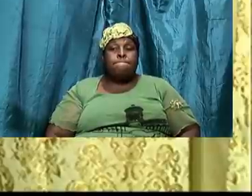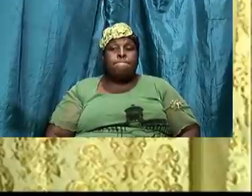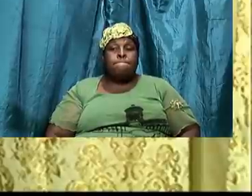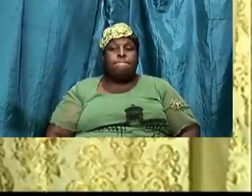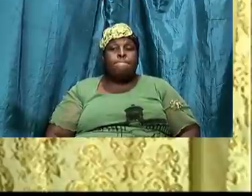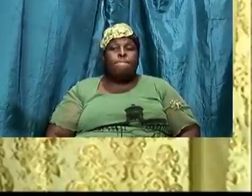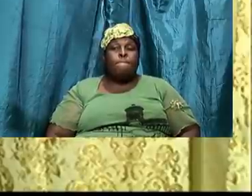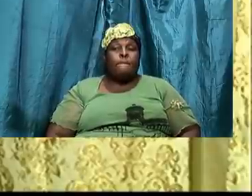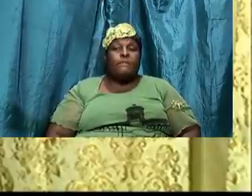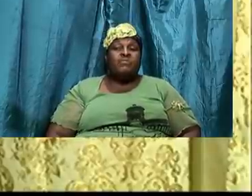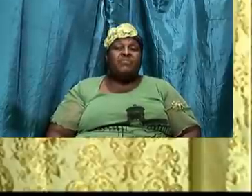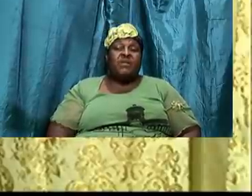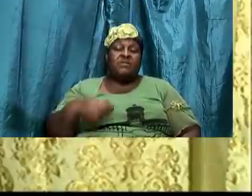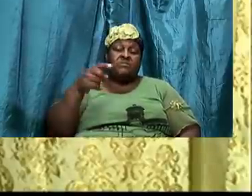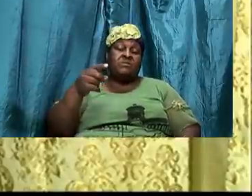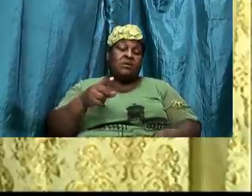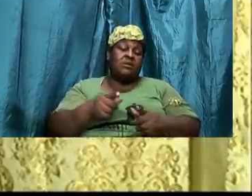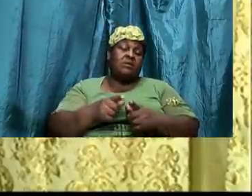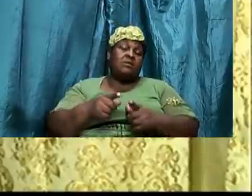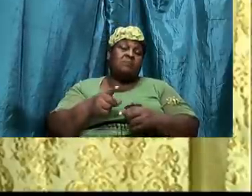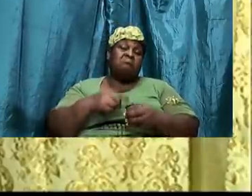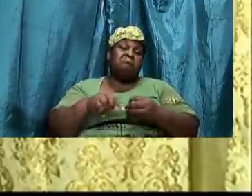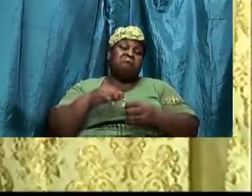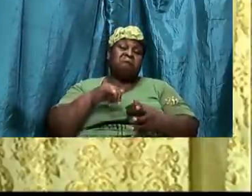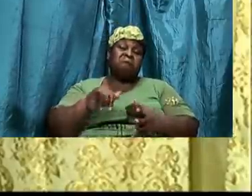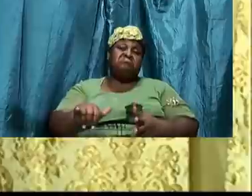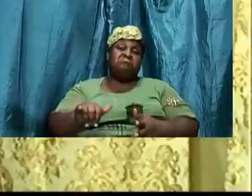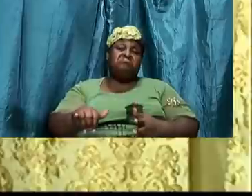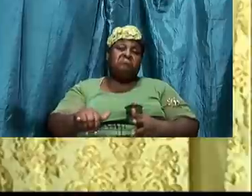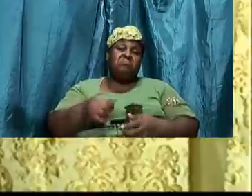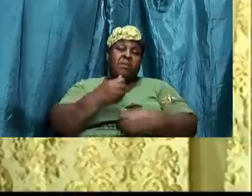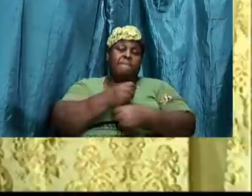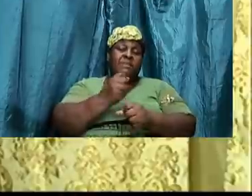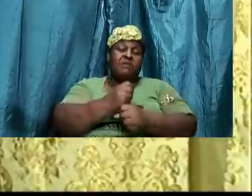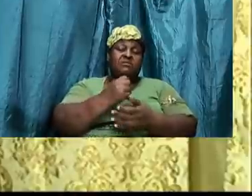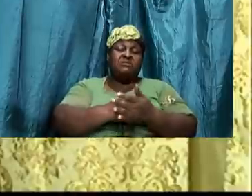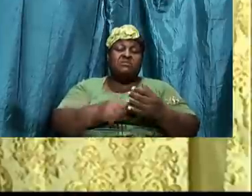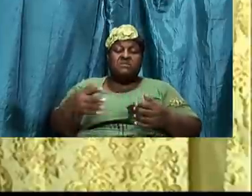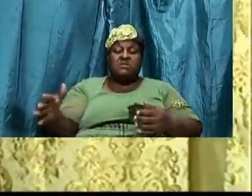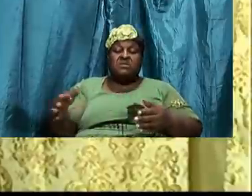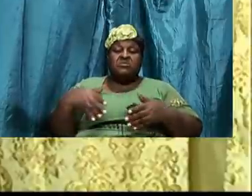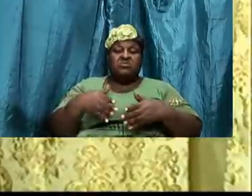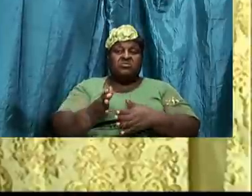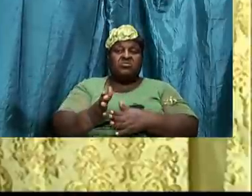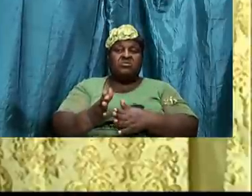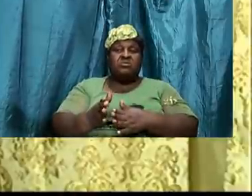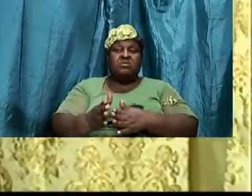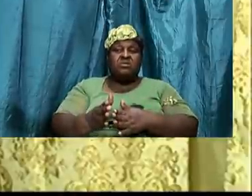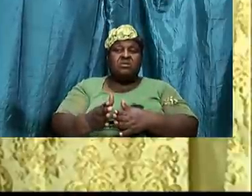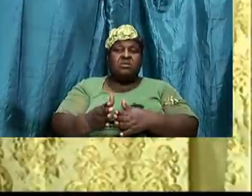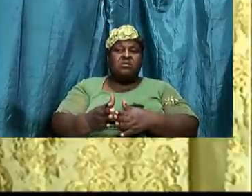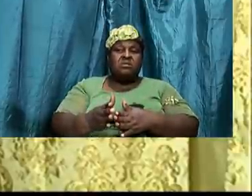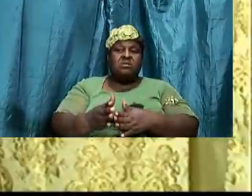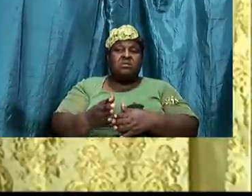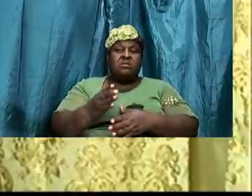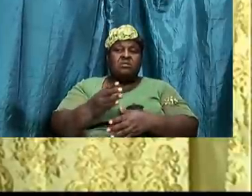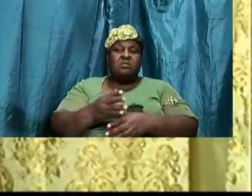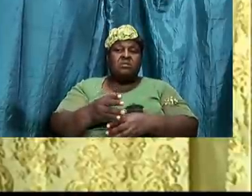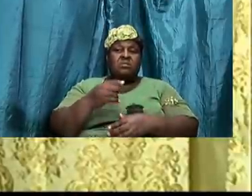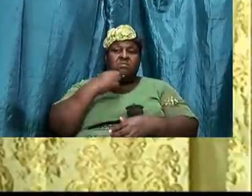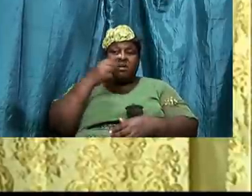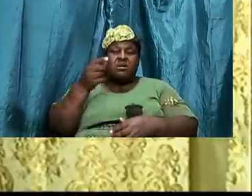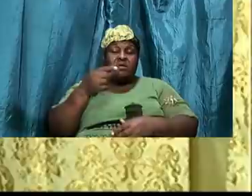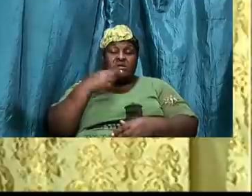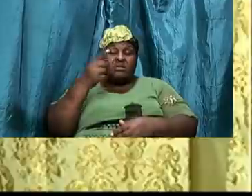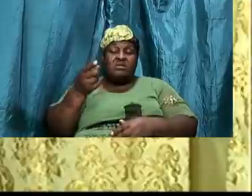We'll talk a little bit about that and we'll set certain things straight, because some people, you might use the excuse that you're not sure how to tie it,